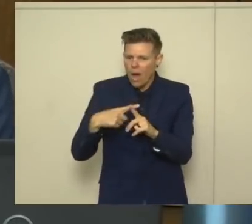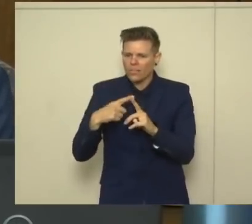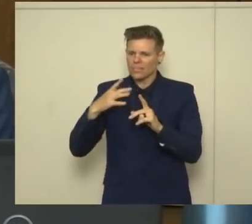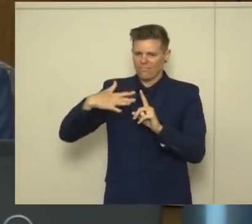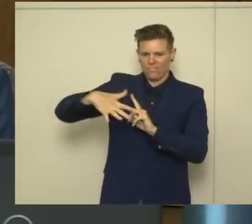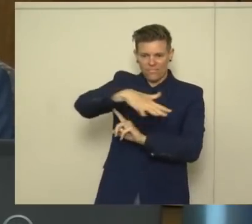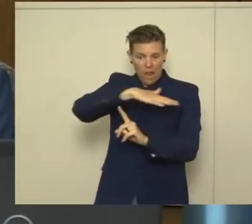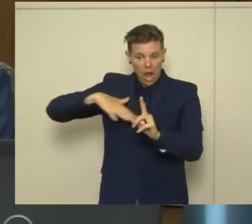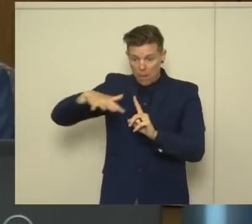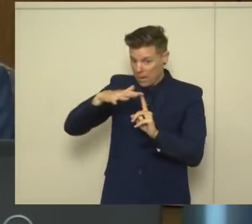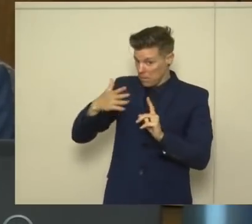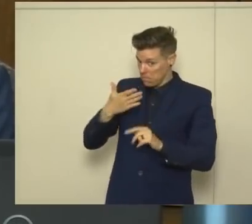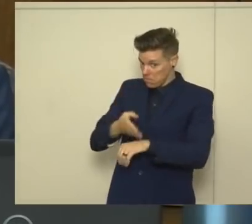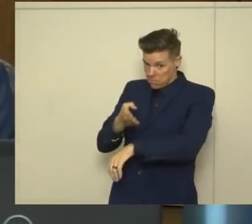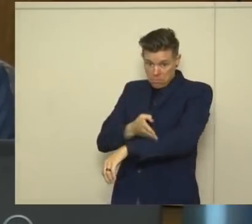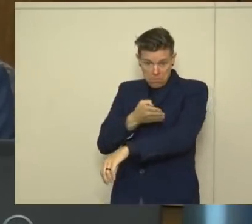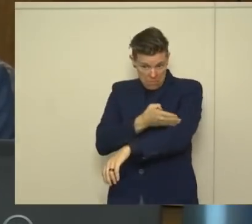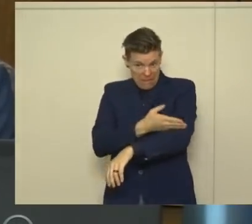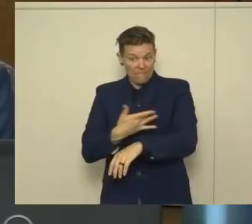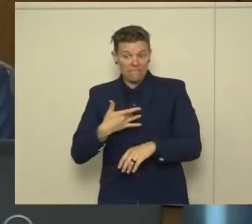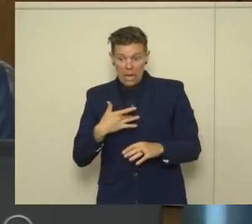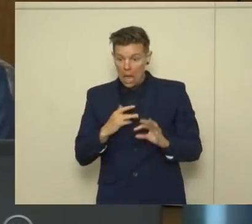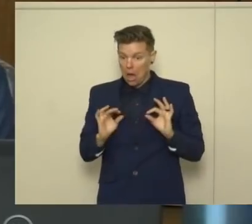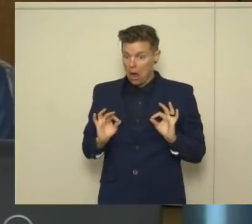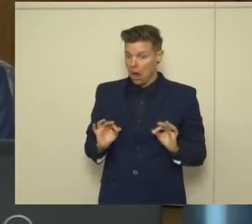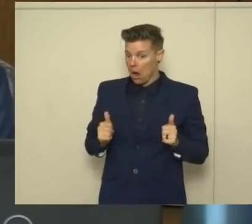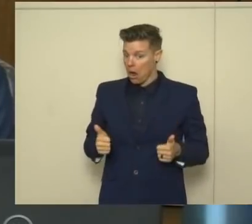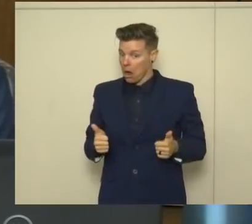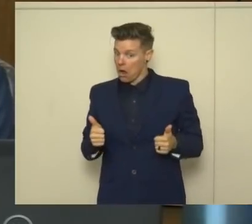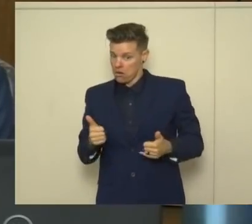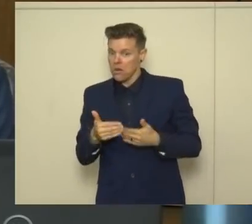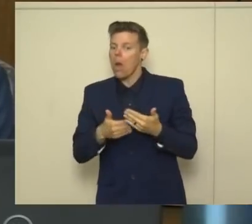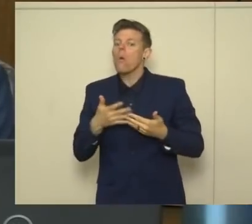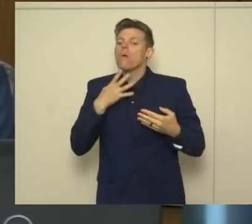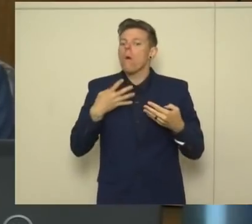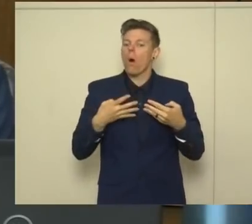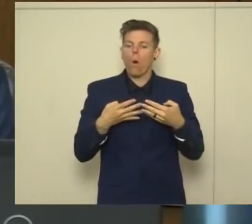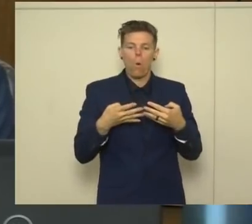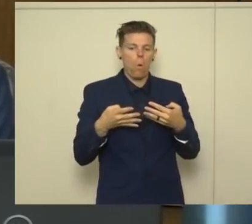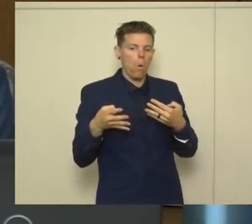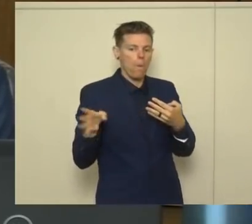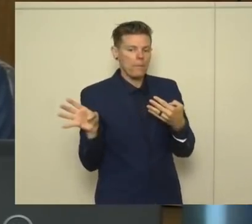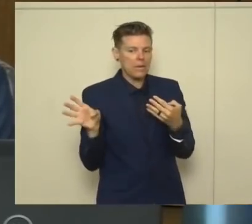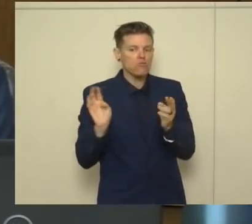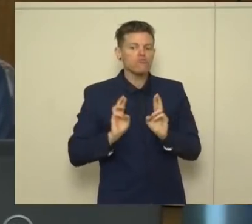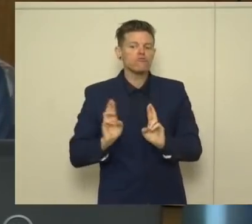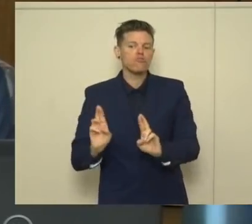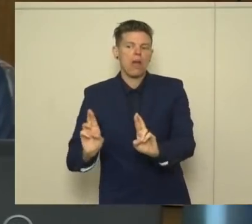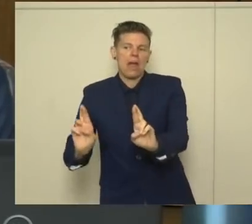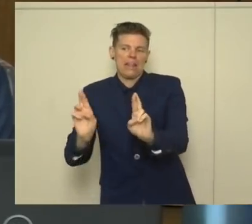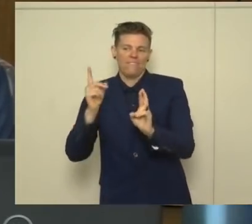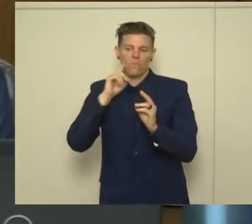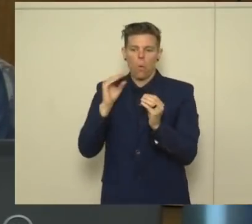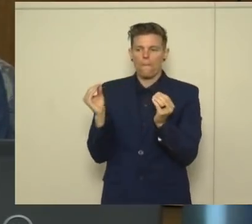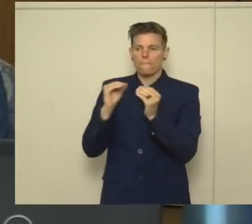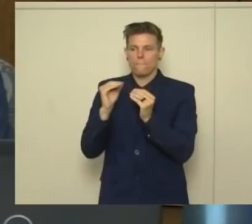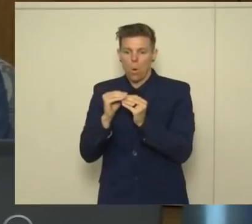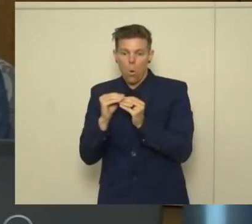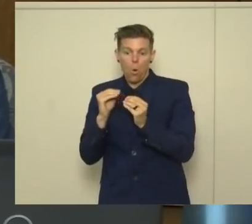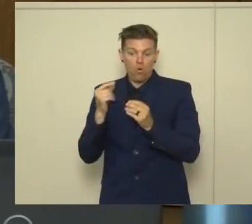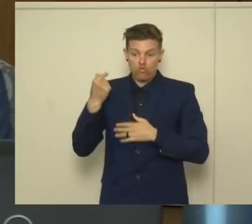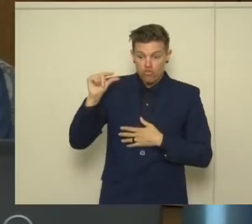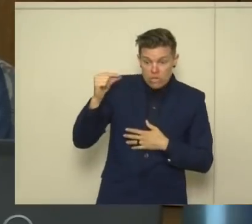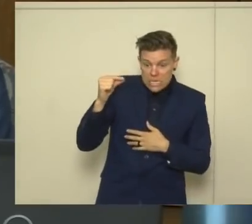see things continue to be on track to meeting the gating criteria, getting more counties into that green zone that Dr. Scrace spoke